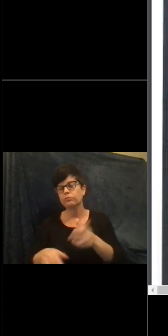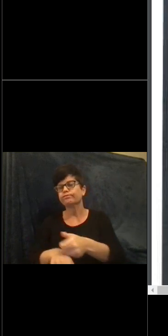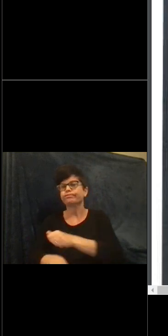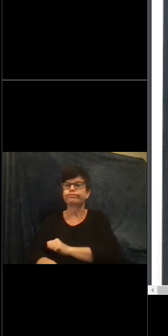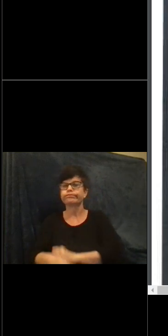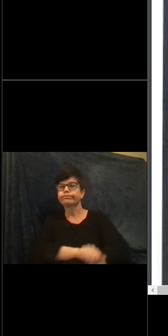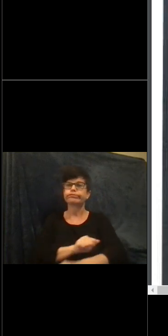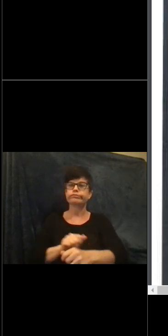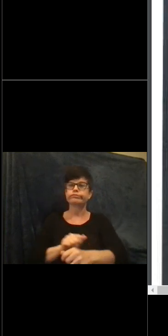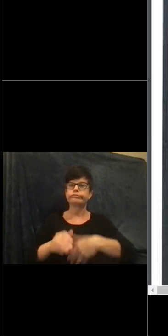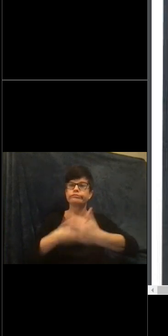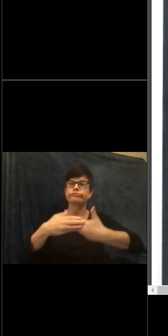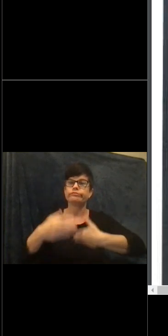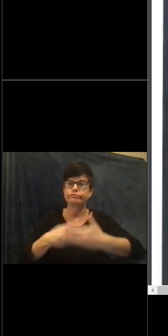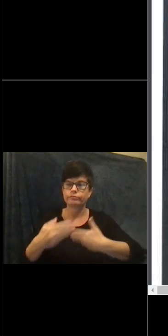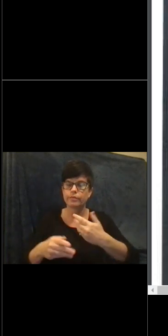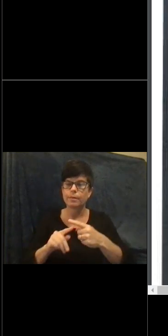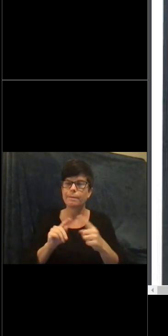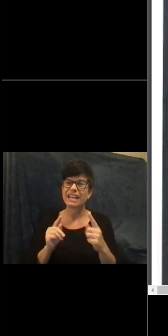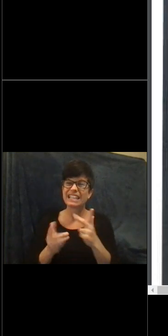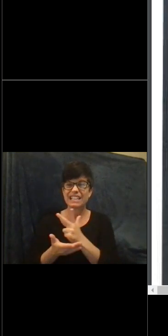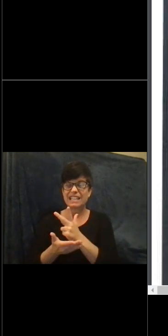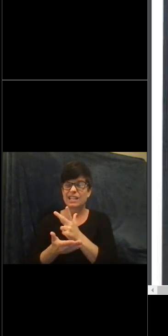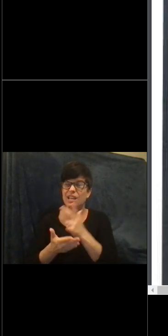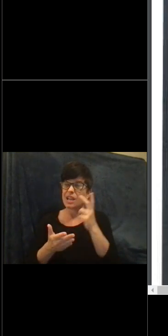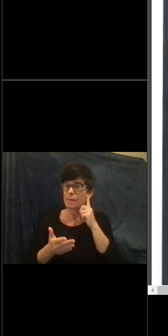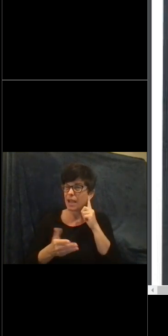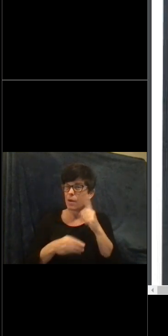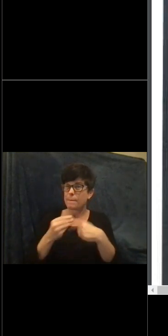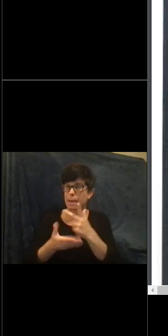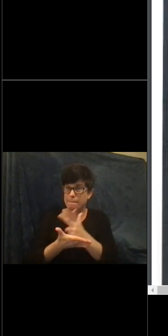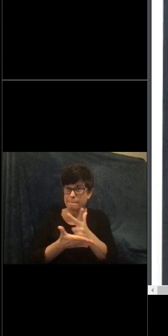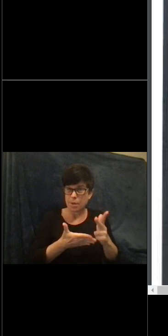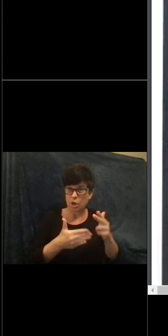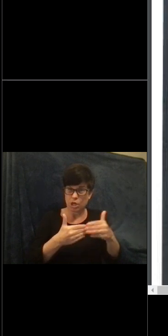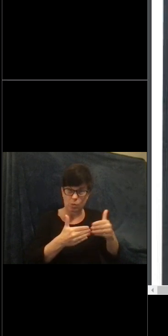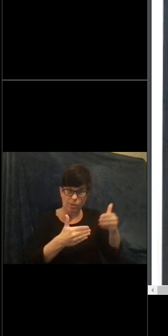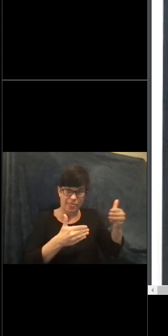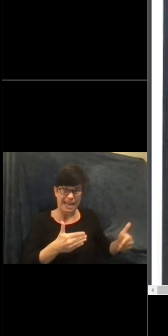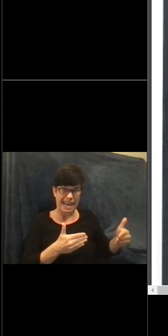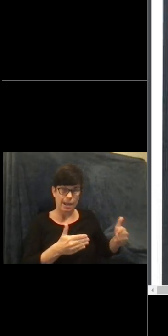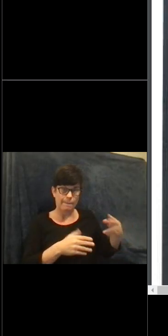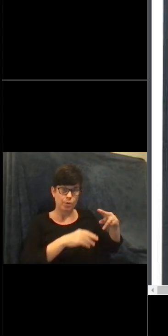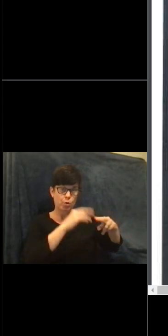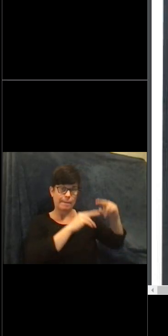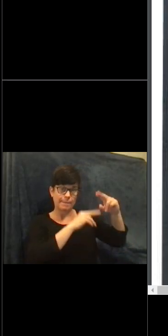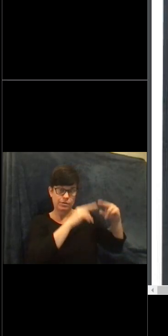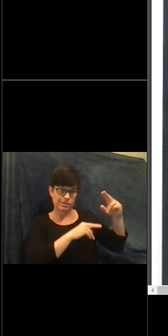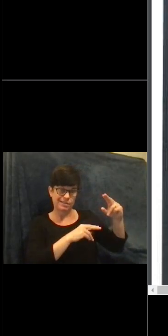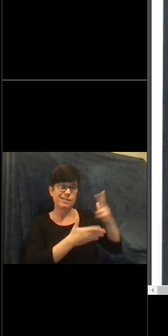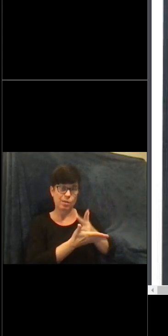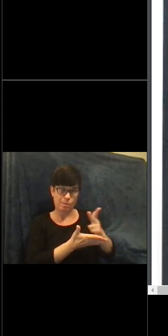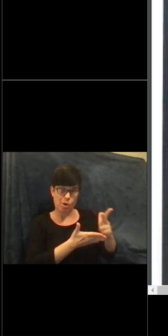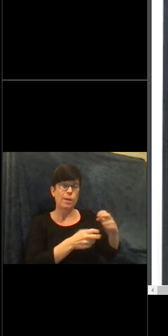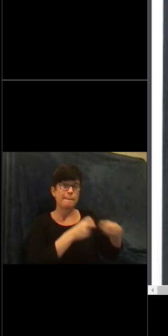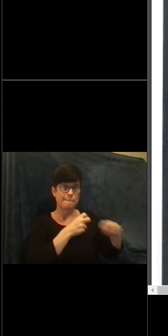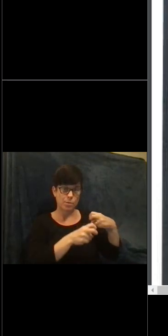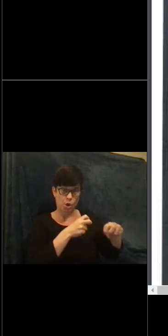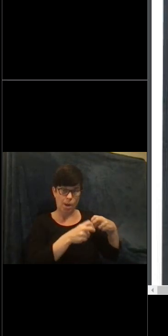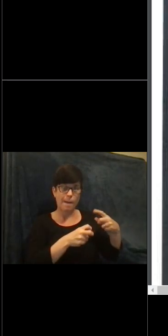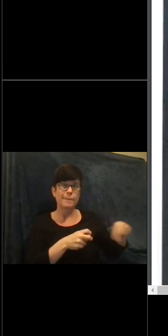I'm hearing is parking with the neighboring buildings, right? I've heard this well before this item ever came up. There are parking issues in the